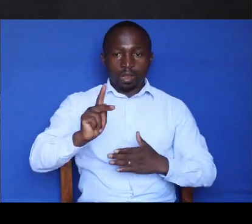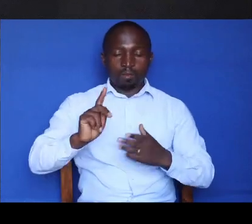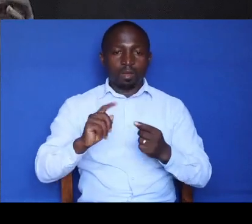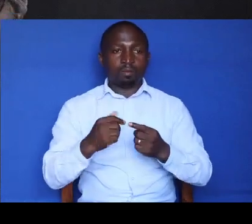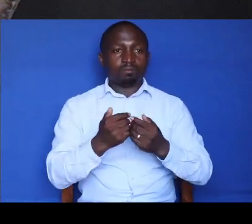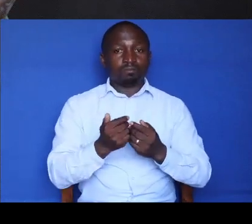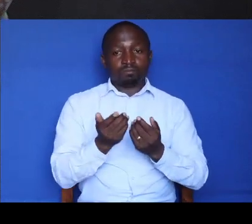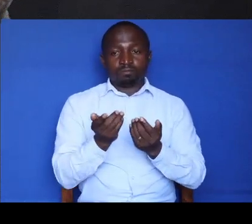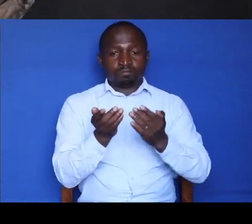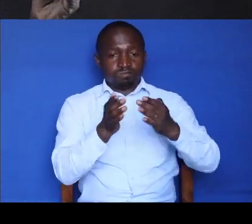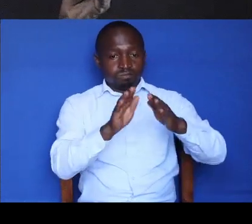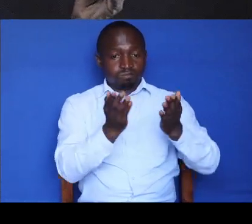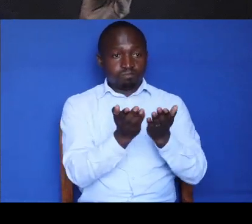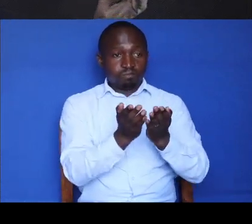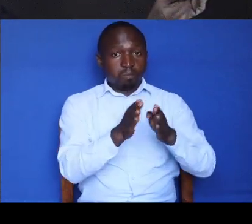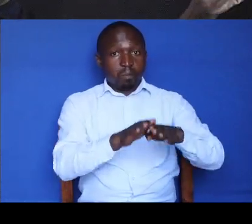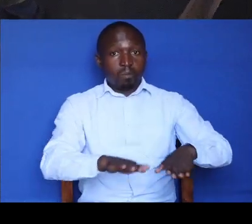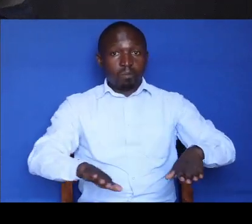here.